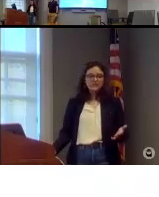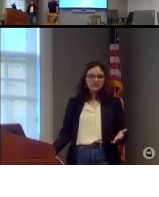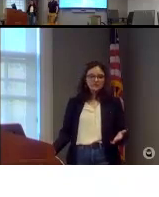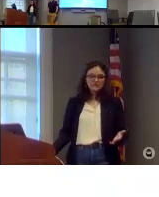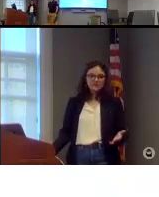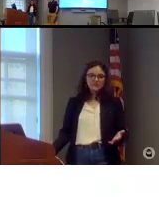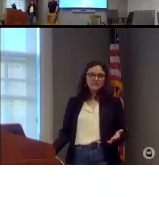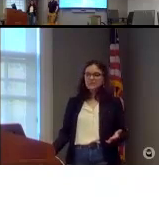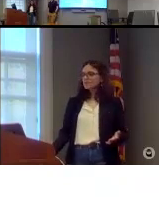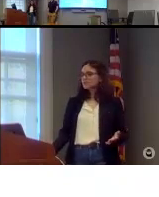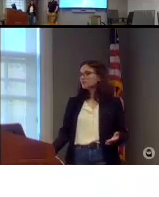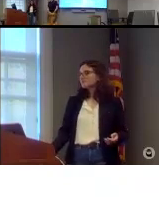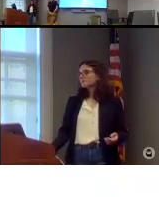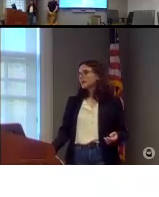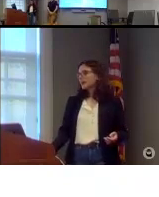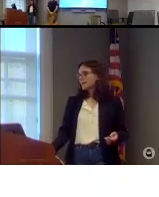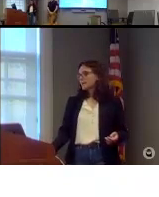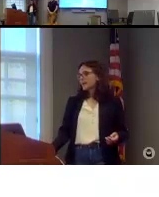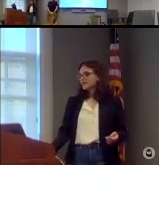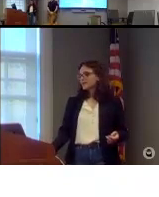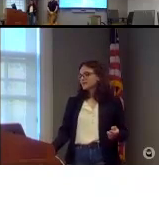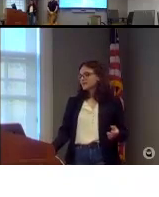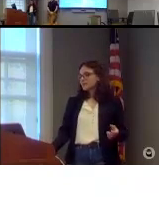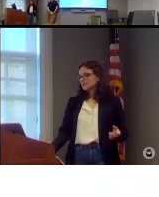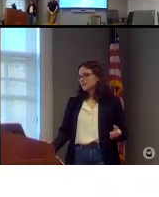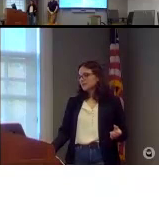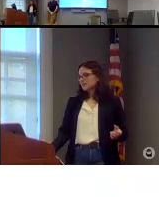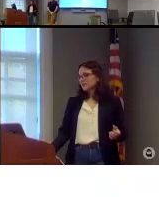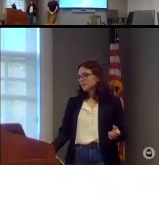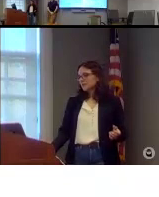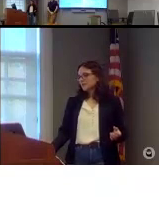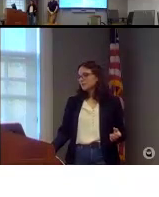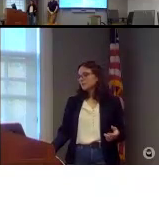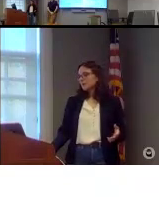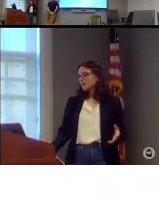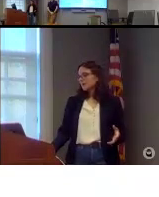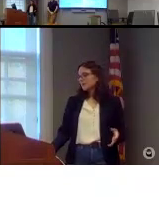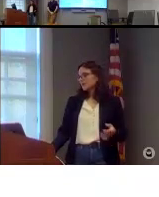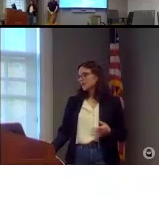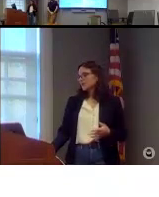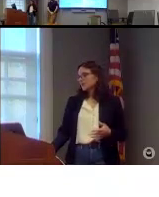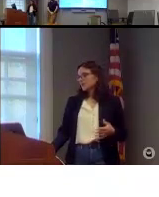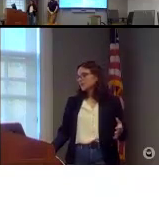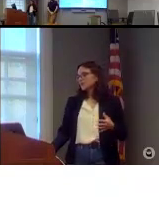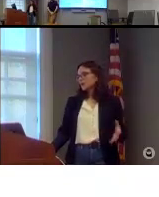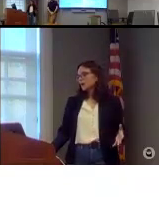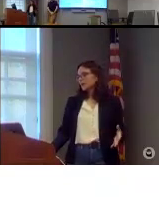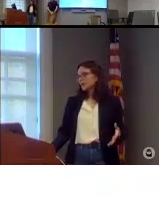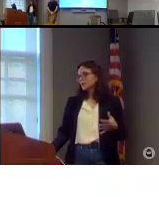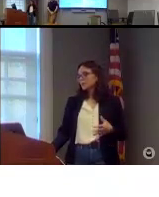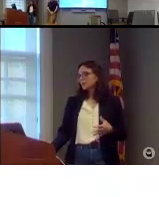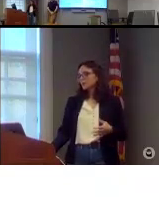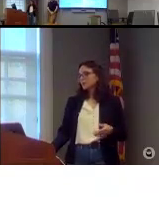This is a sample of the different types of damage, and different types For example, bombings and airstrikes are much